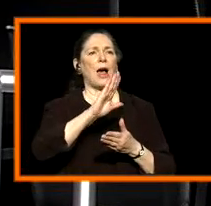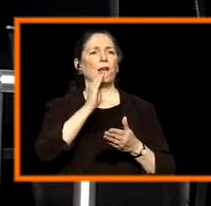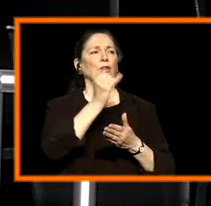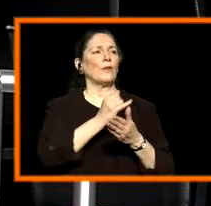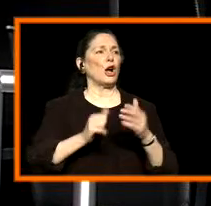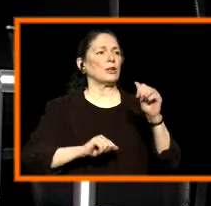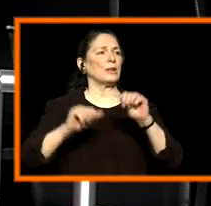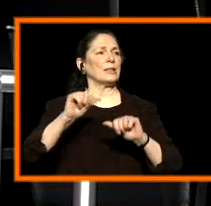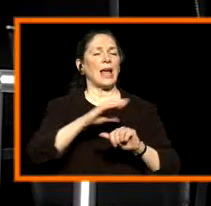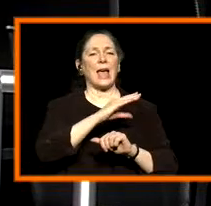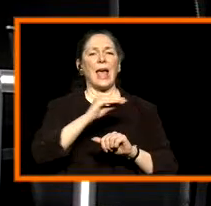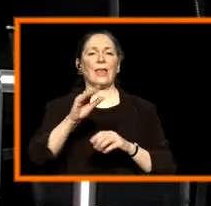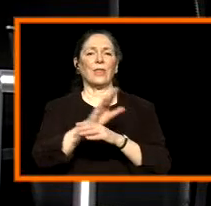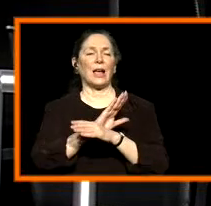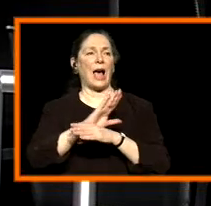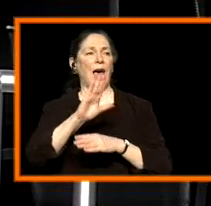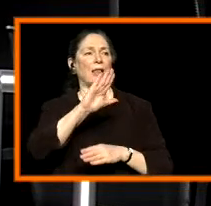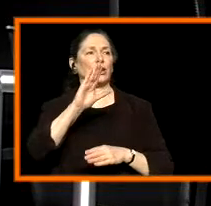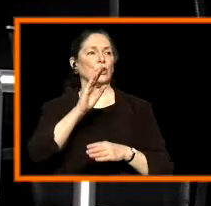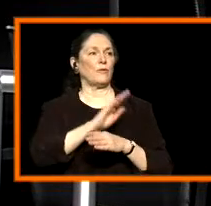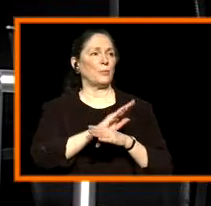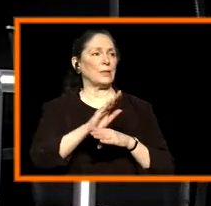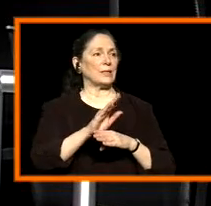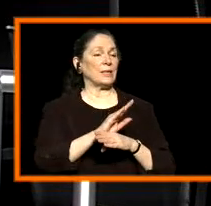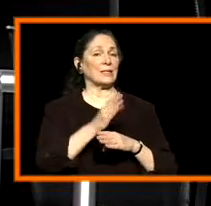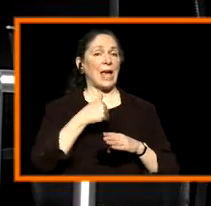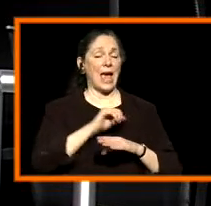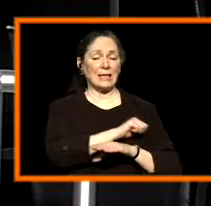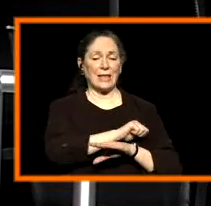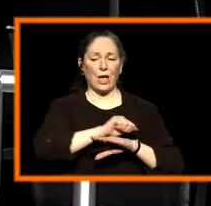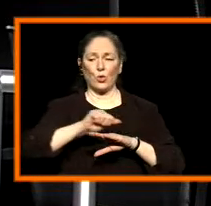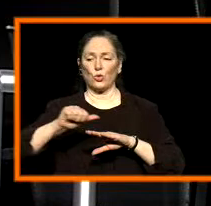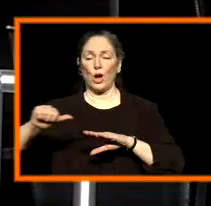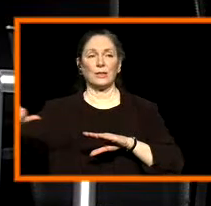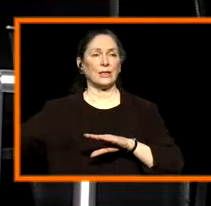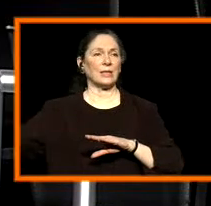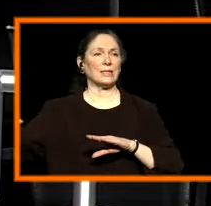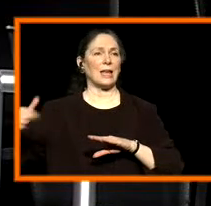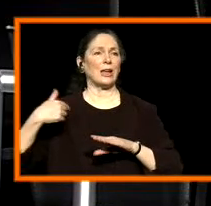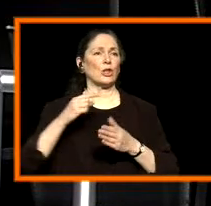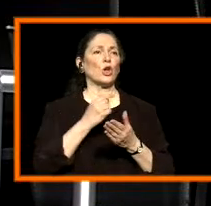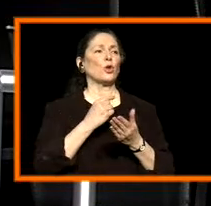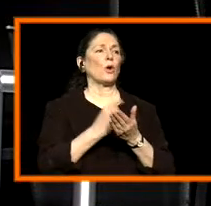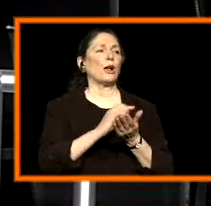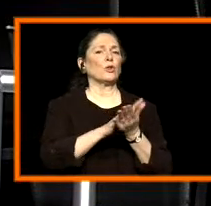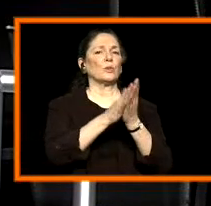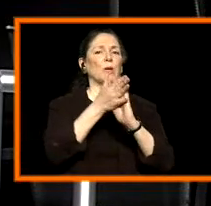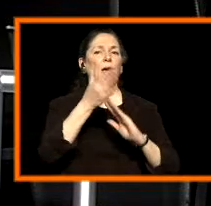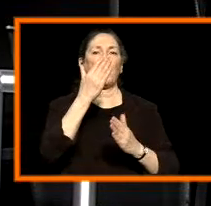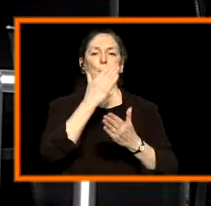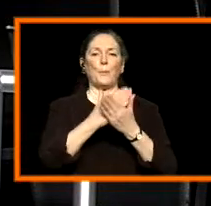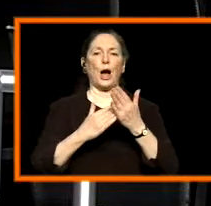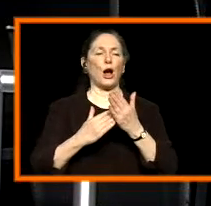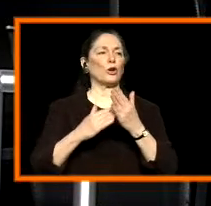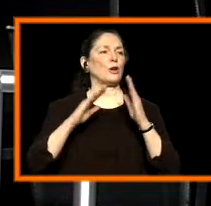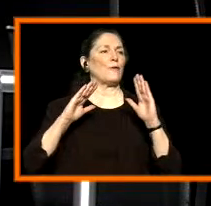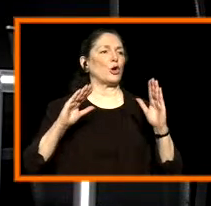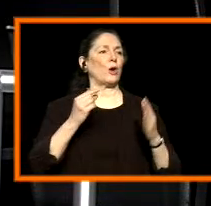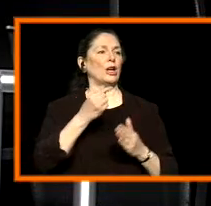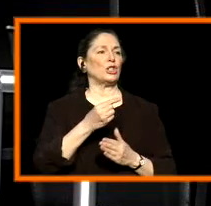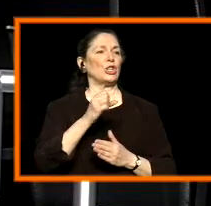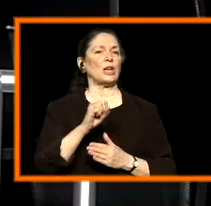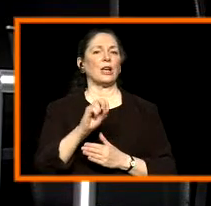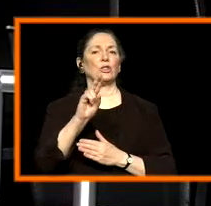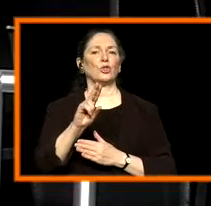Sciences and the College of Business. As they cross the stage, our graduates become part of a great